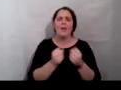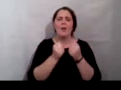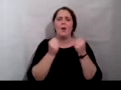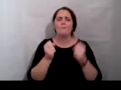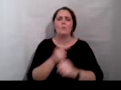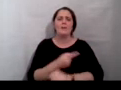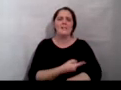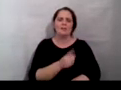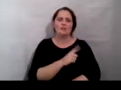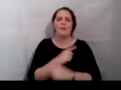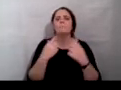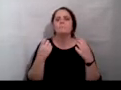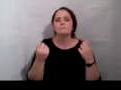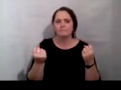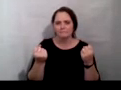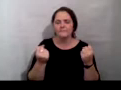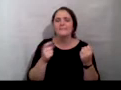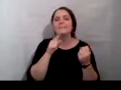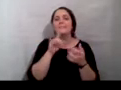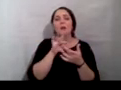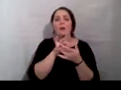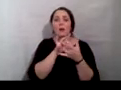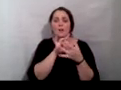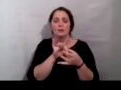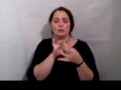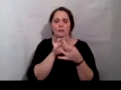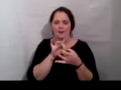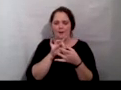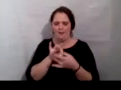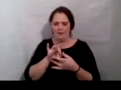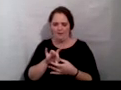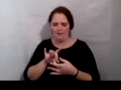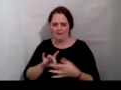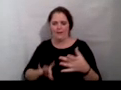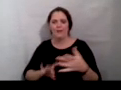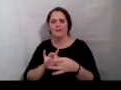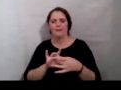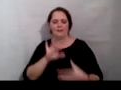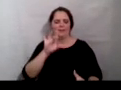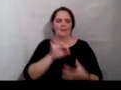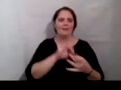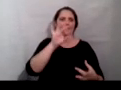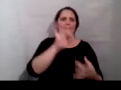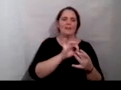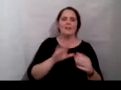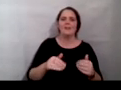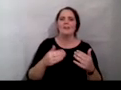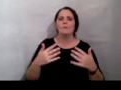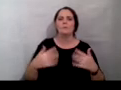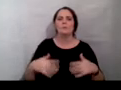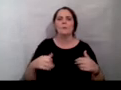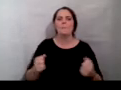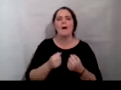It's moving the eye around, but there's a connectivity that holds it all firm and gives it its